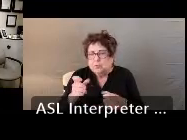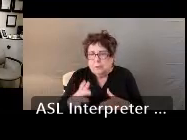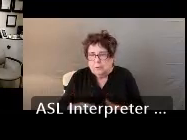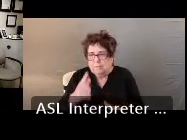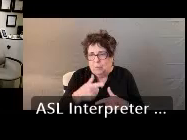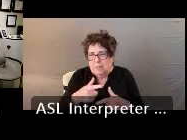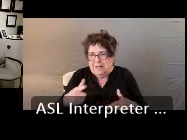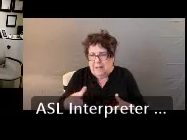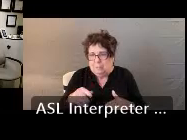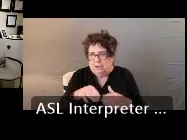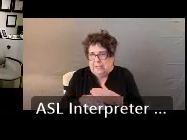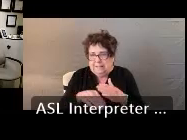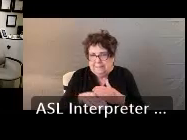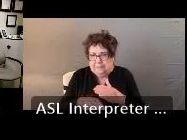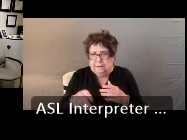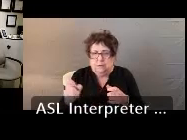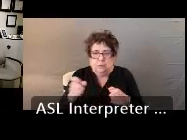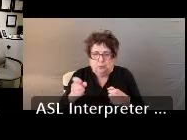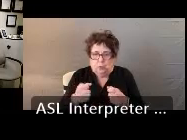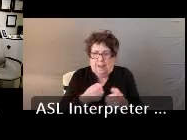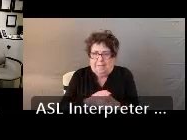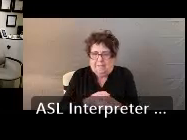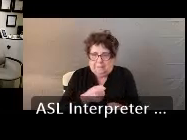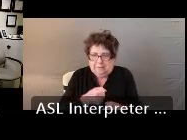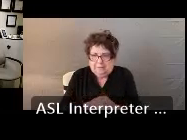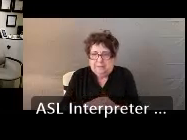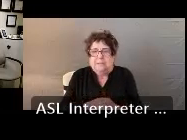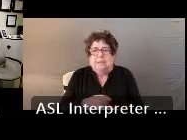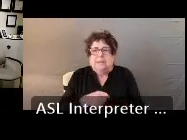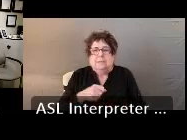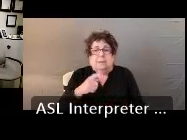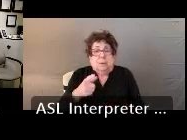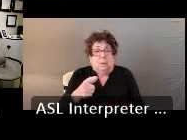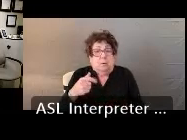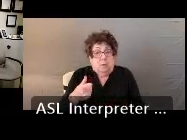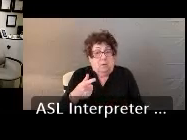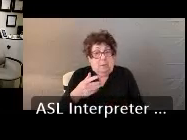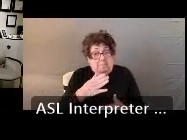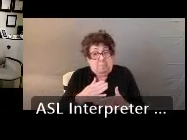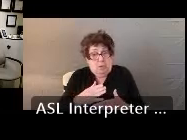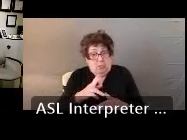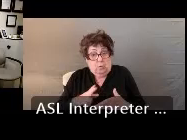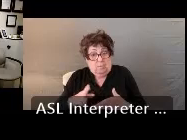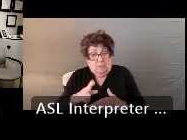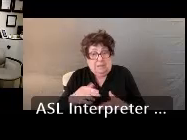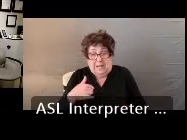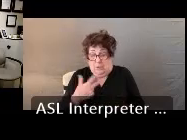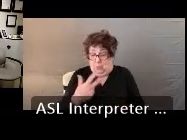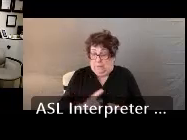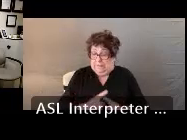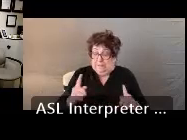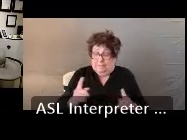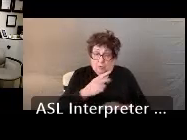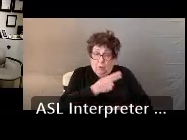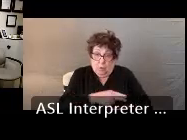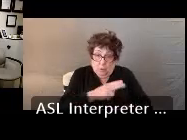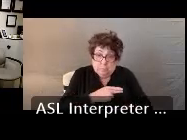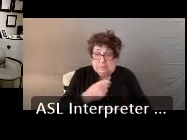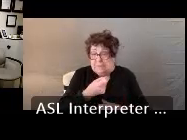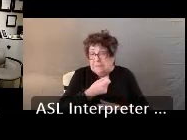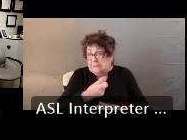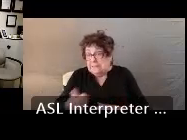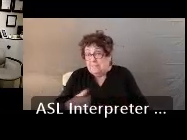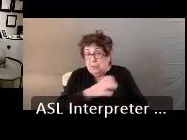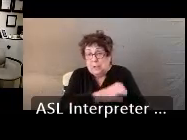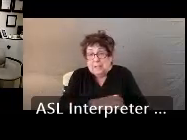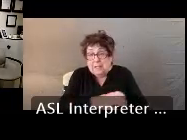of the university, has 3 different hospitals and several clinics regionally